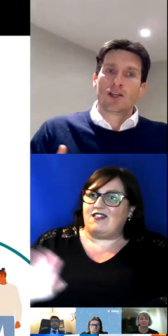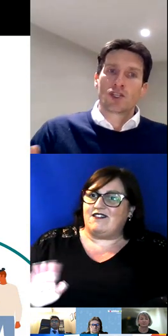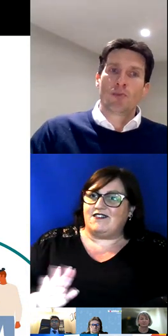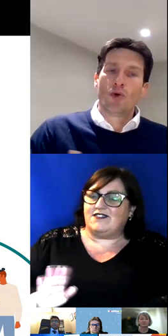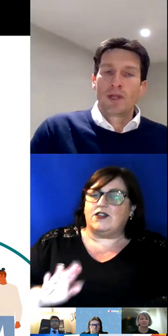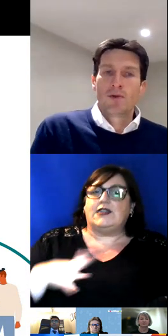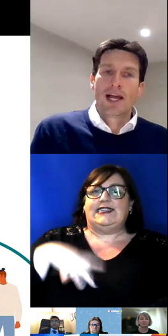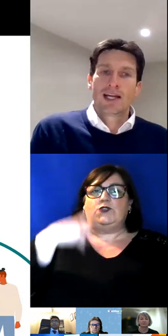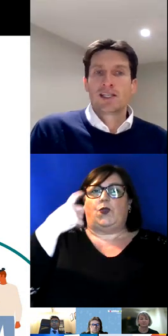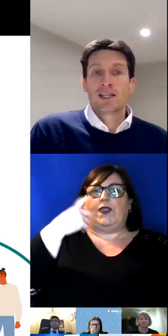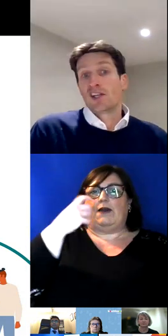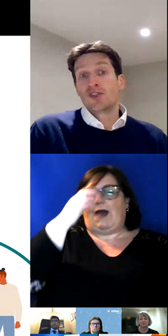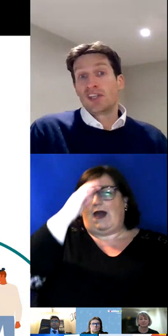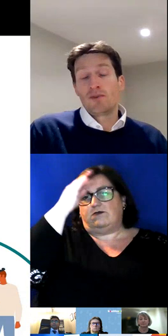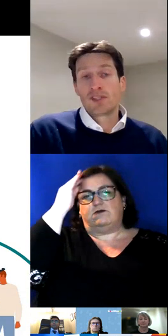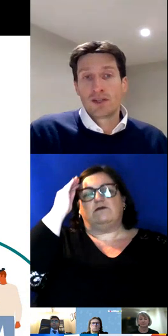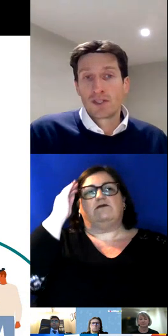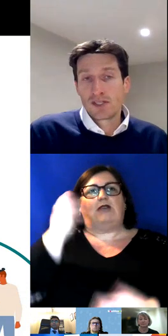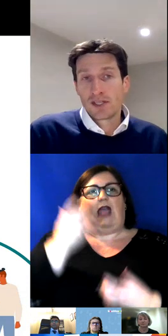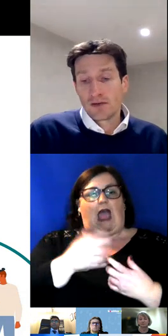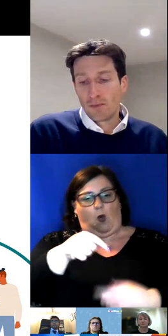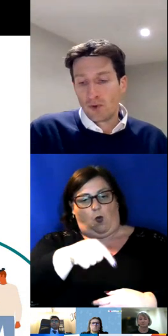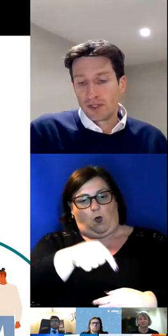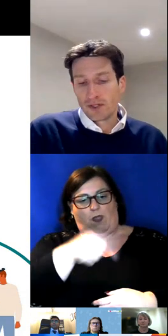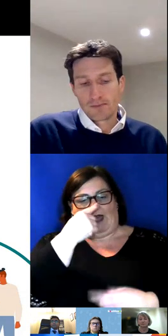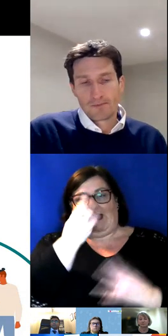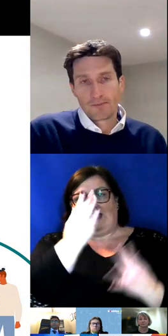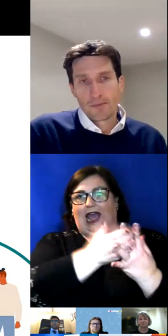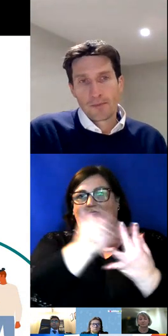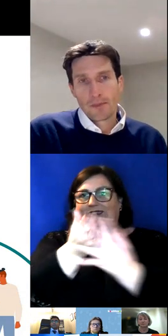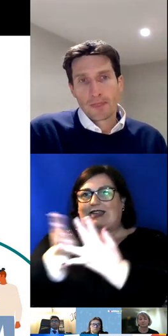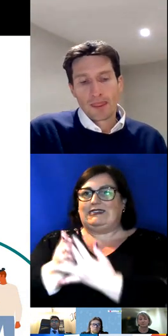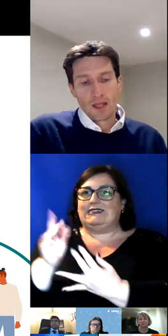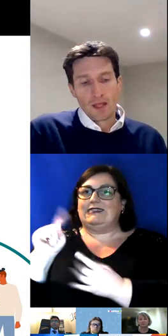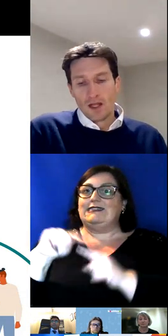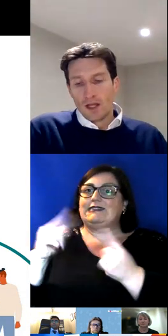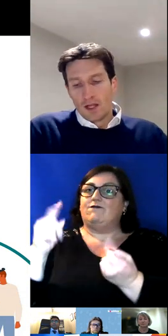can support people access those different services at different points.